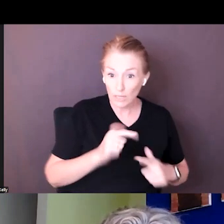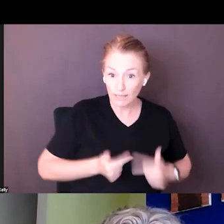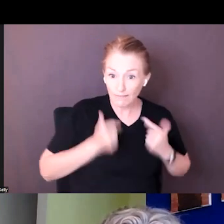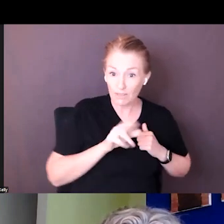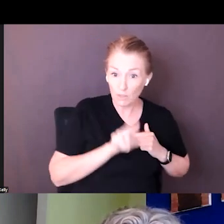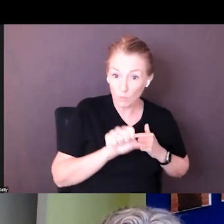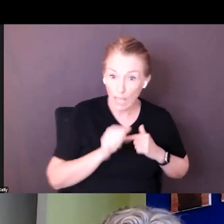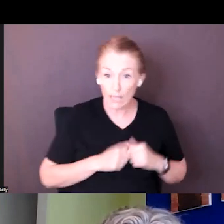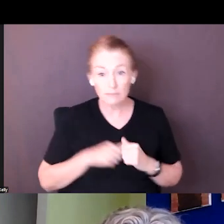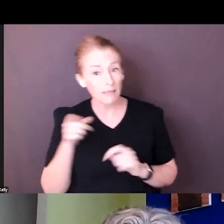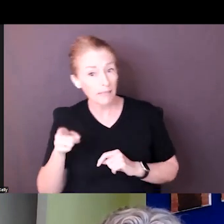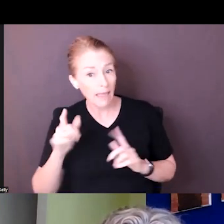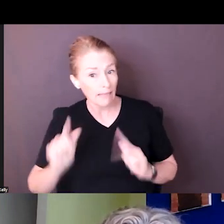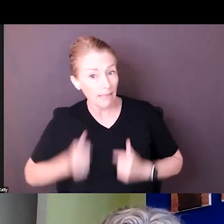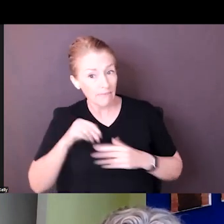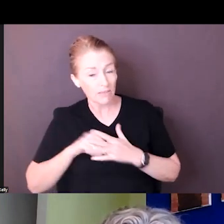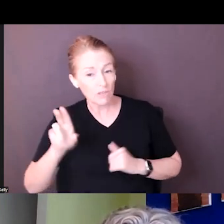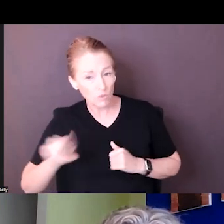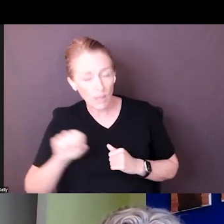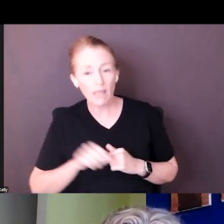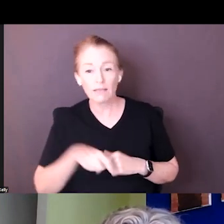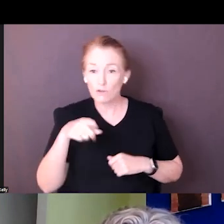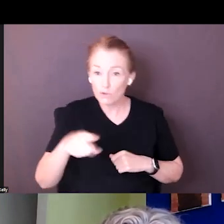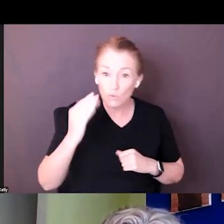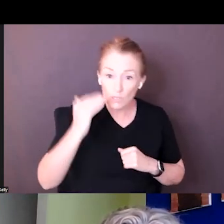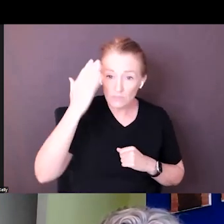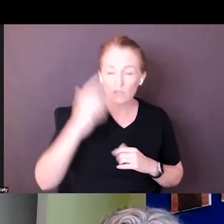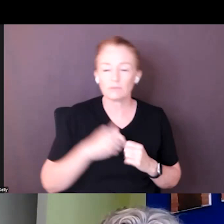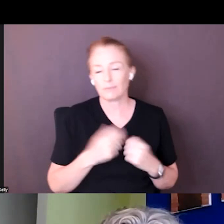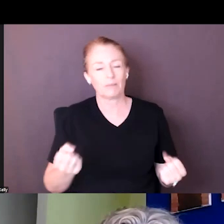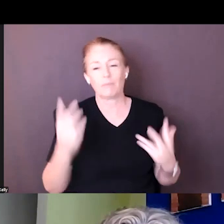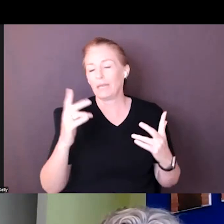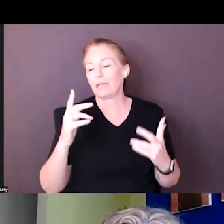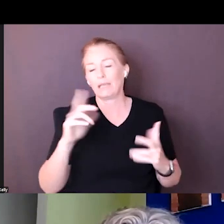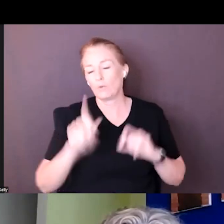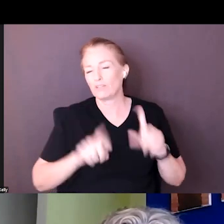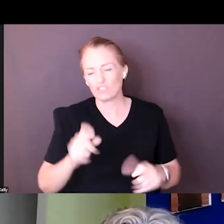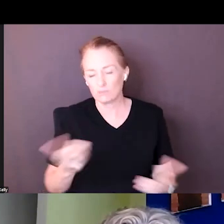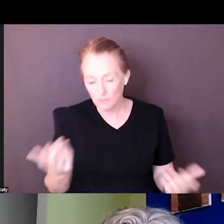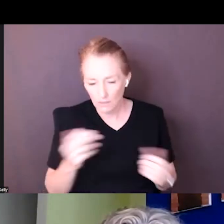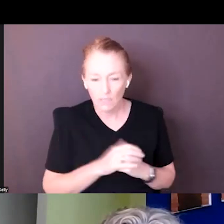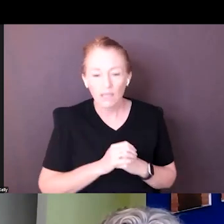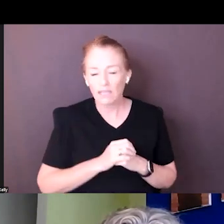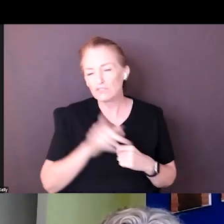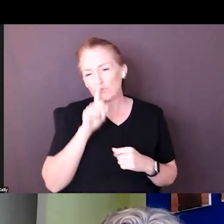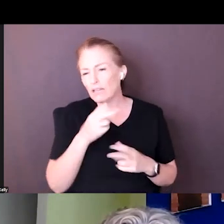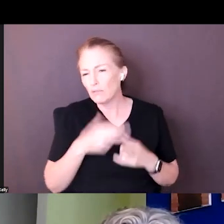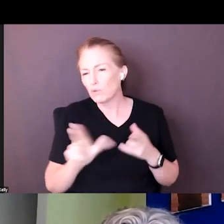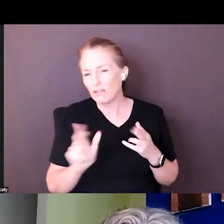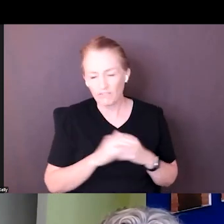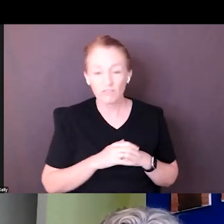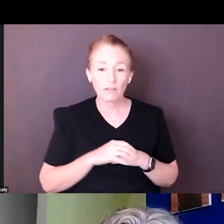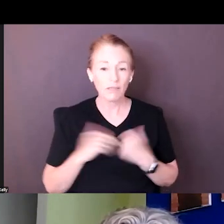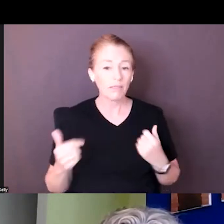a mini informed consent even just to do that survey. And that survey is pretty brief. I put the full website